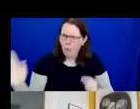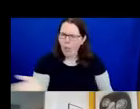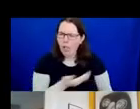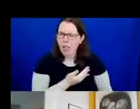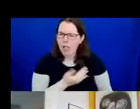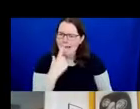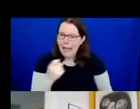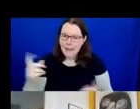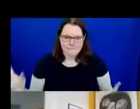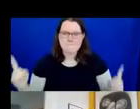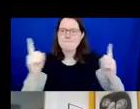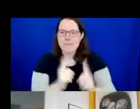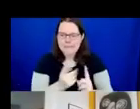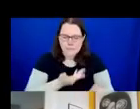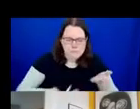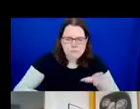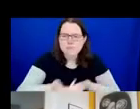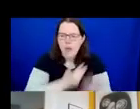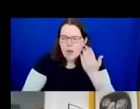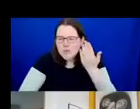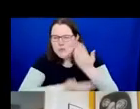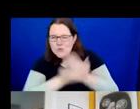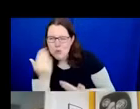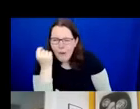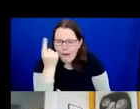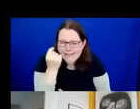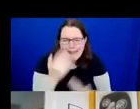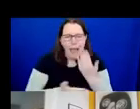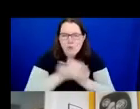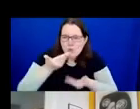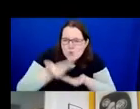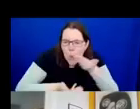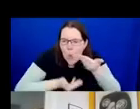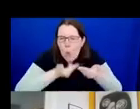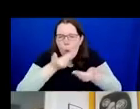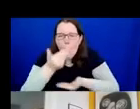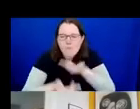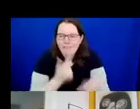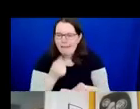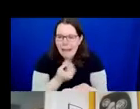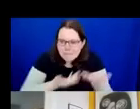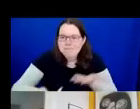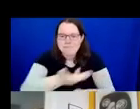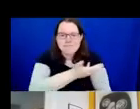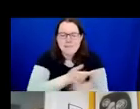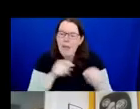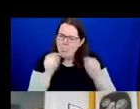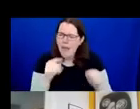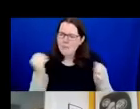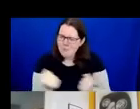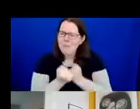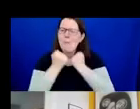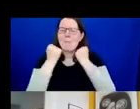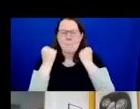new insights and narratives. And this way of working proved enormously powerful in not only engaging the public